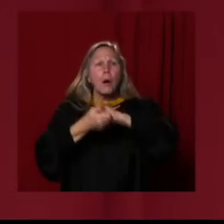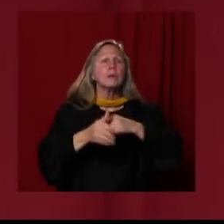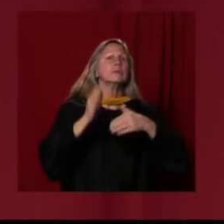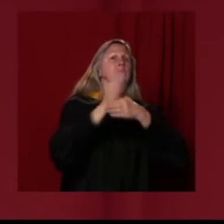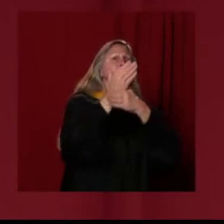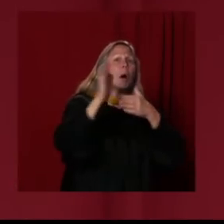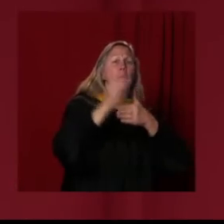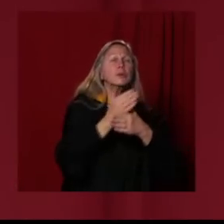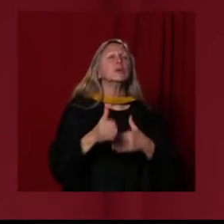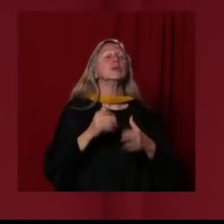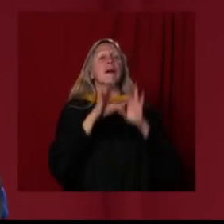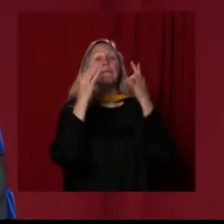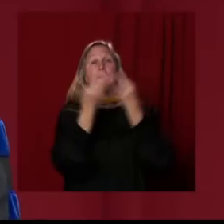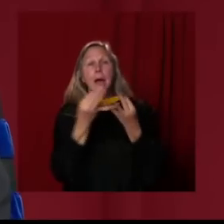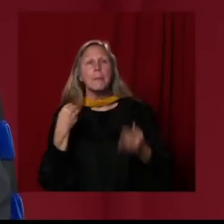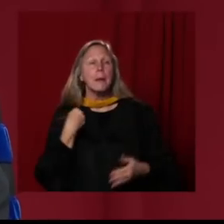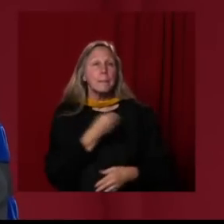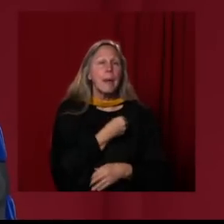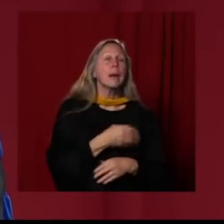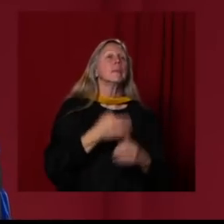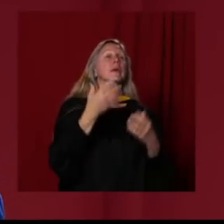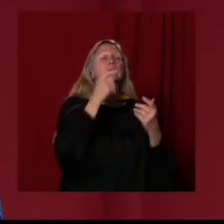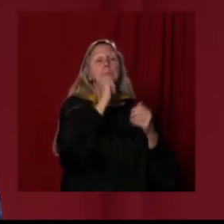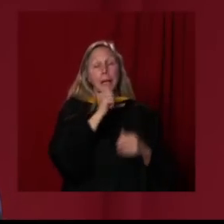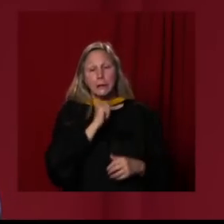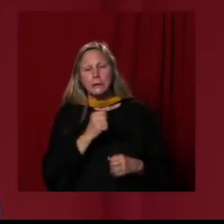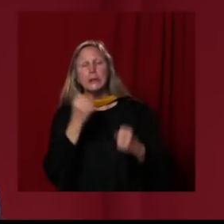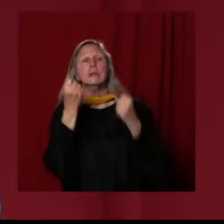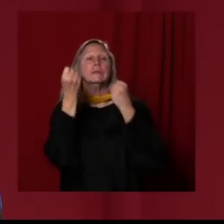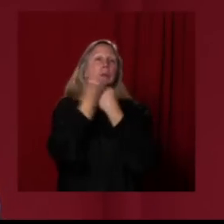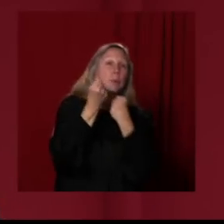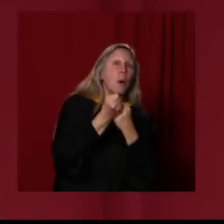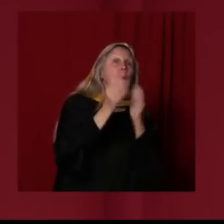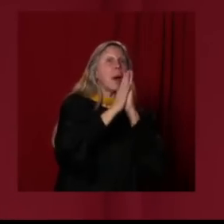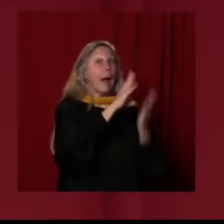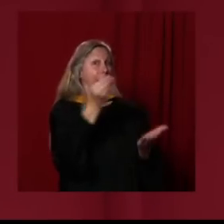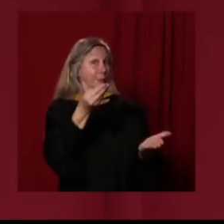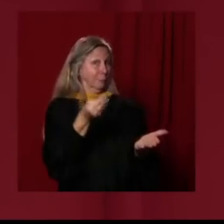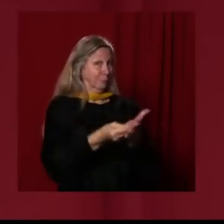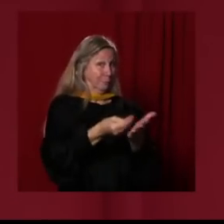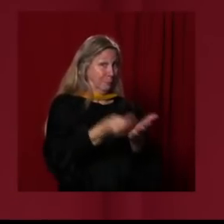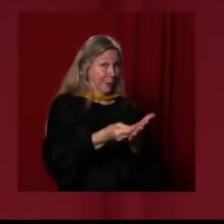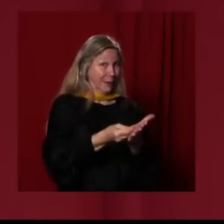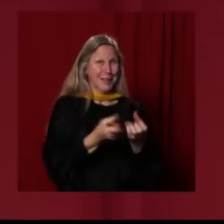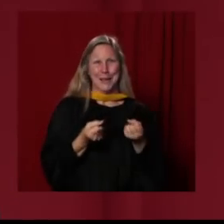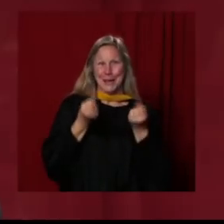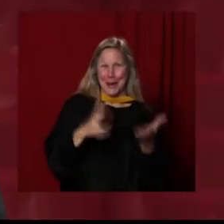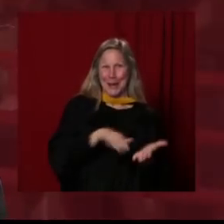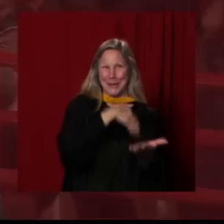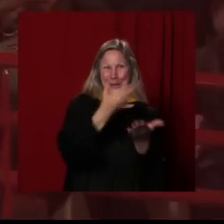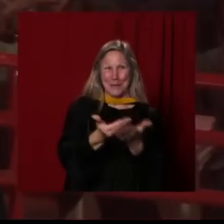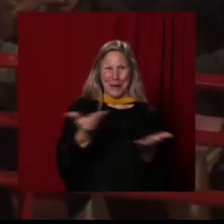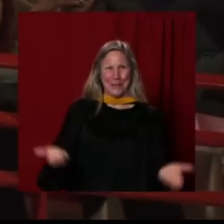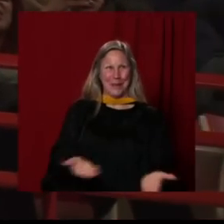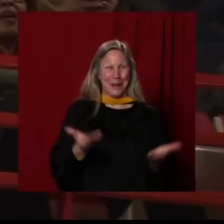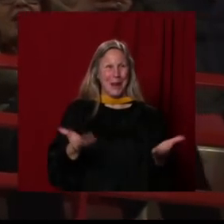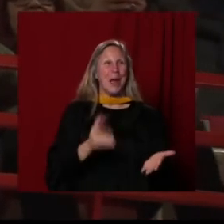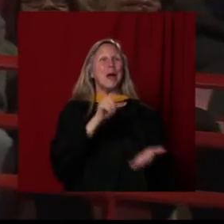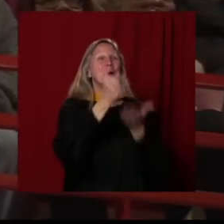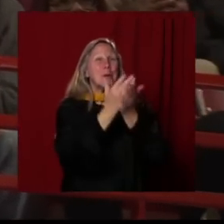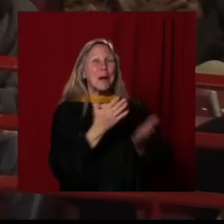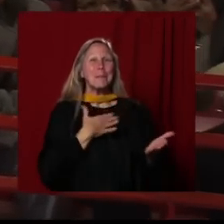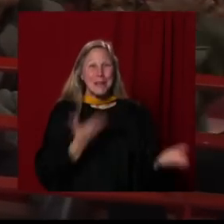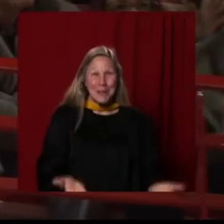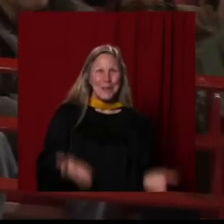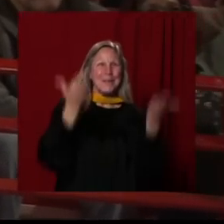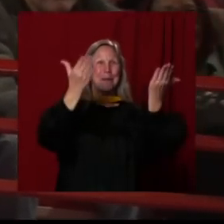members whose patience, support, prayers, and money have brought you to this point. Graduates, will you please